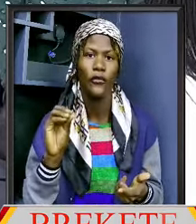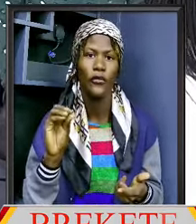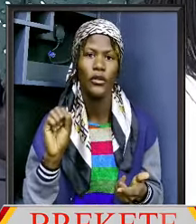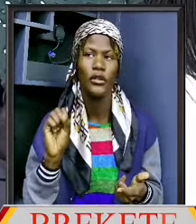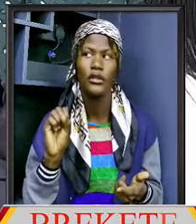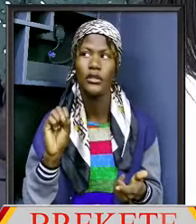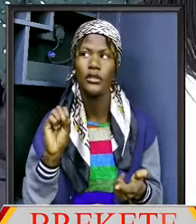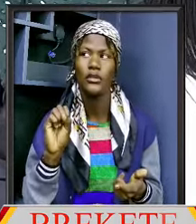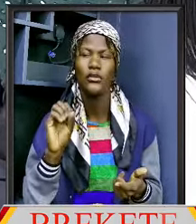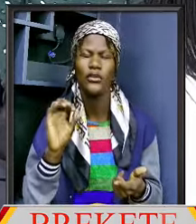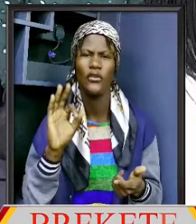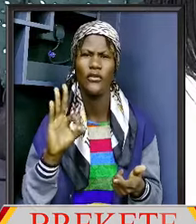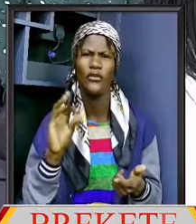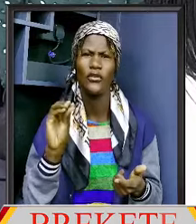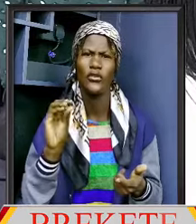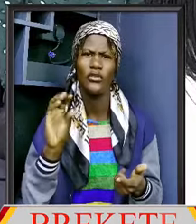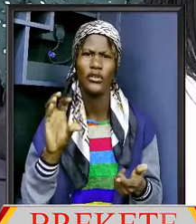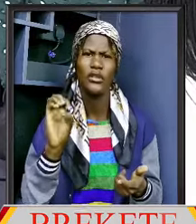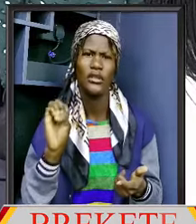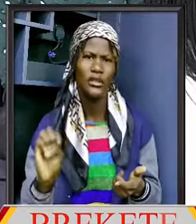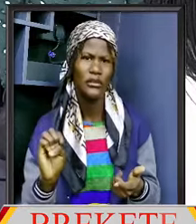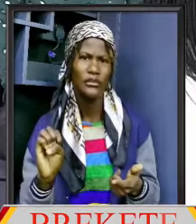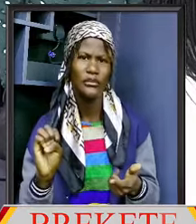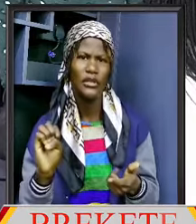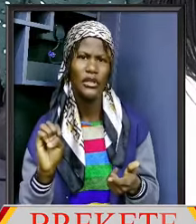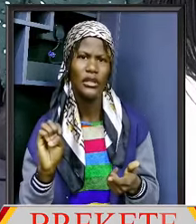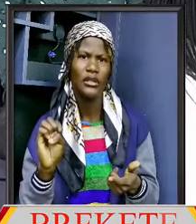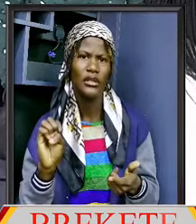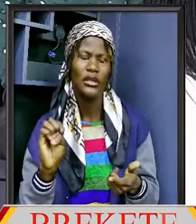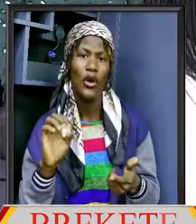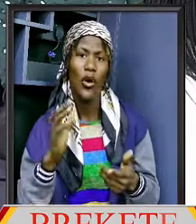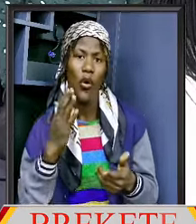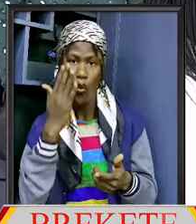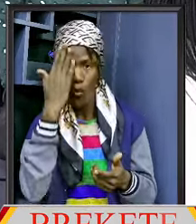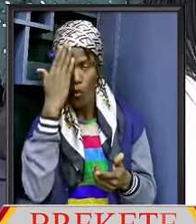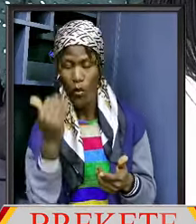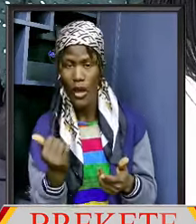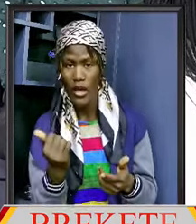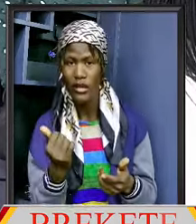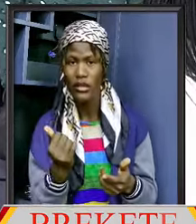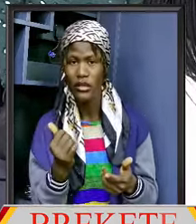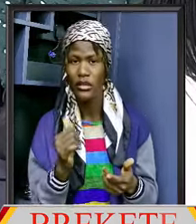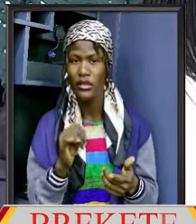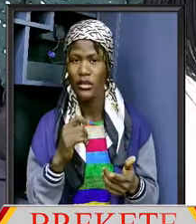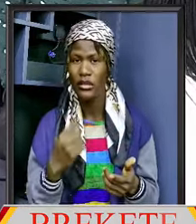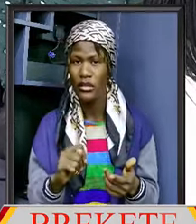people. Why this thing they important? We say